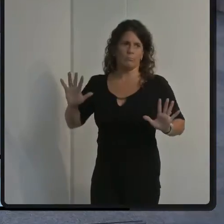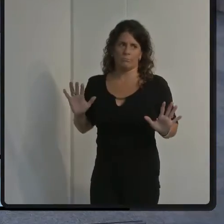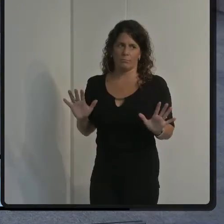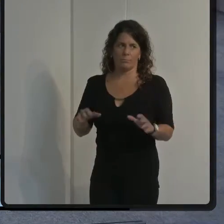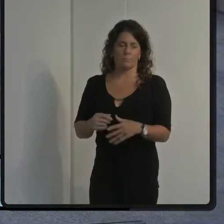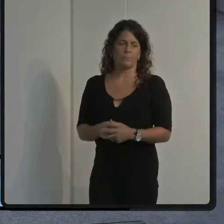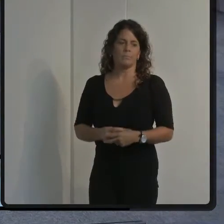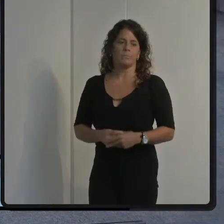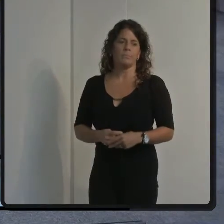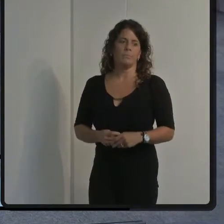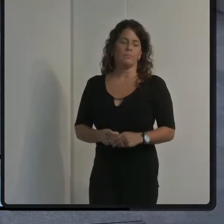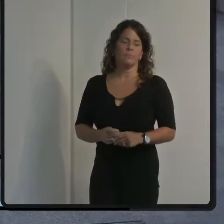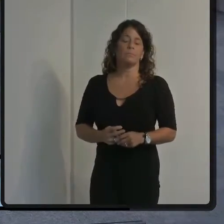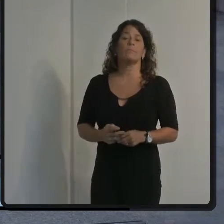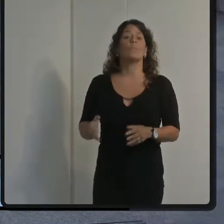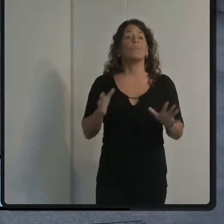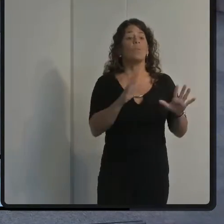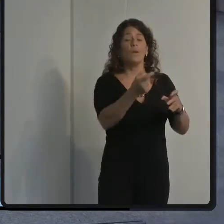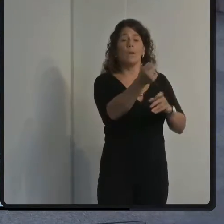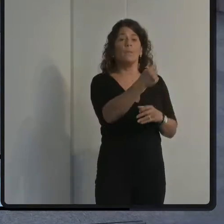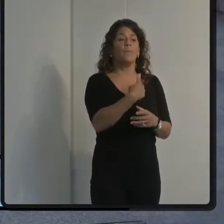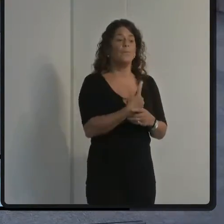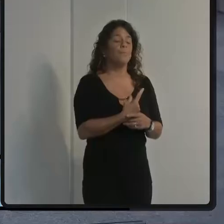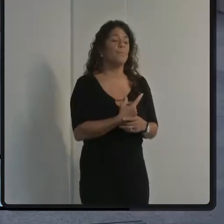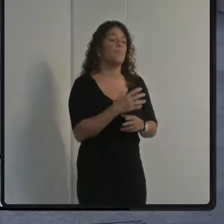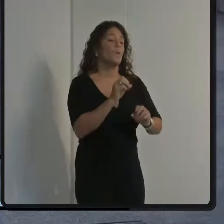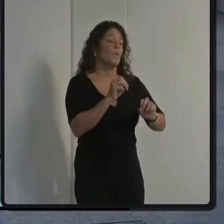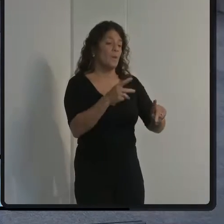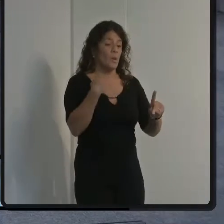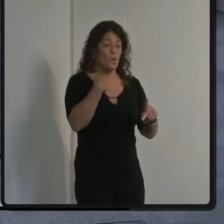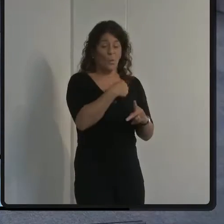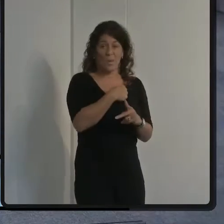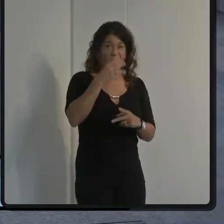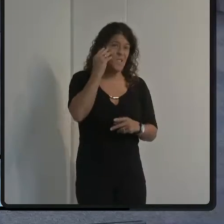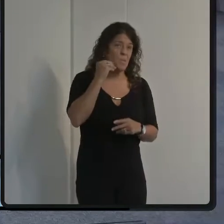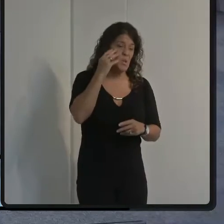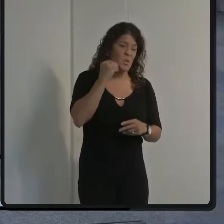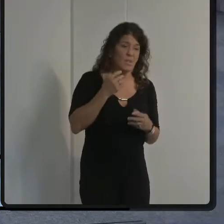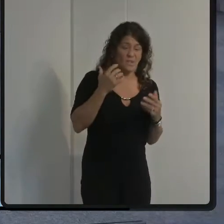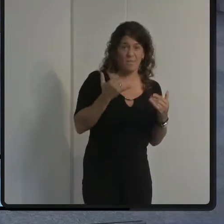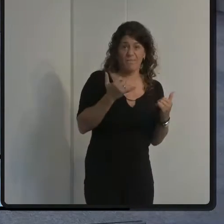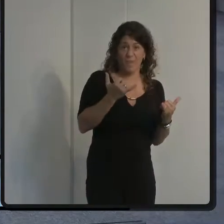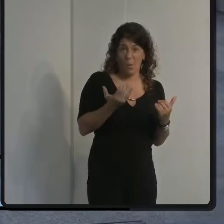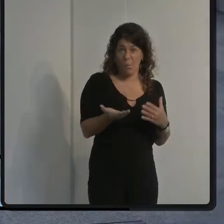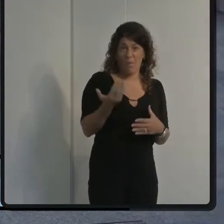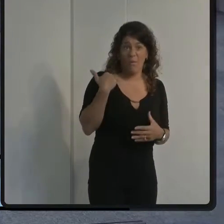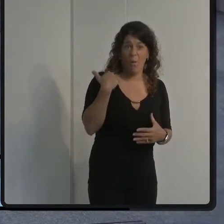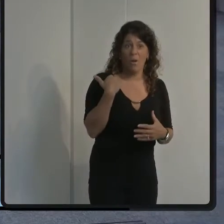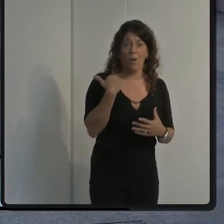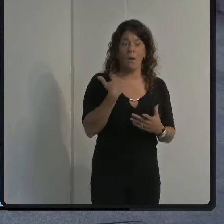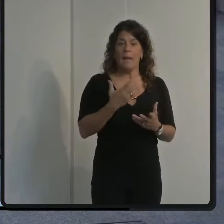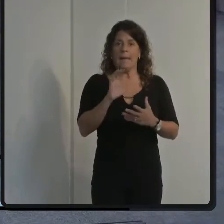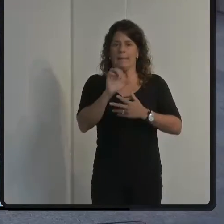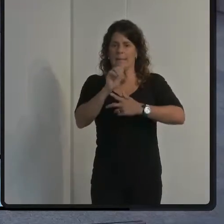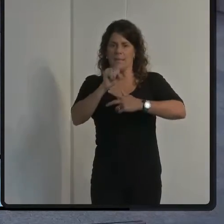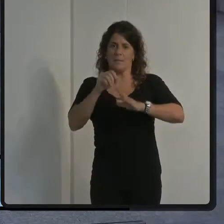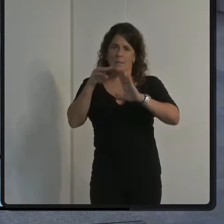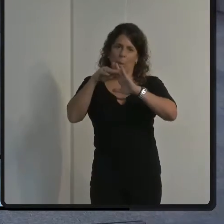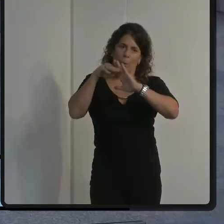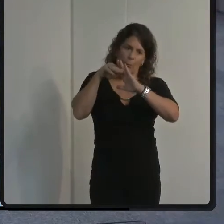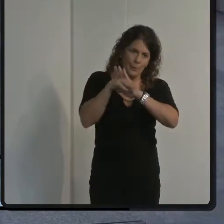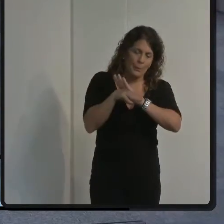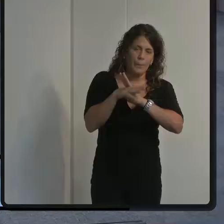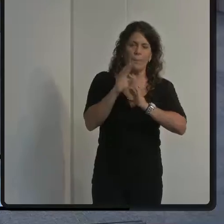All right, and then also, you know, we've been in this position before where the cases dropped and people were